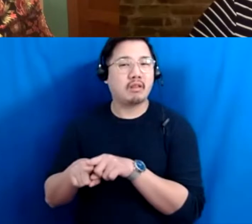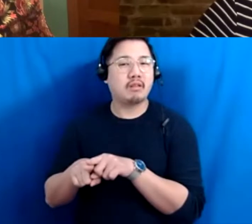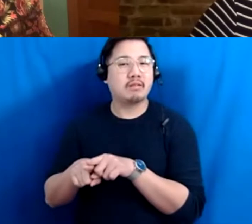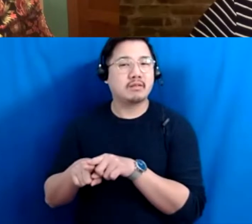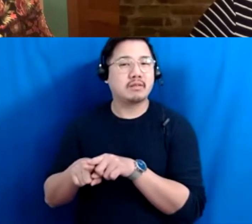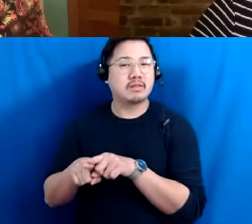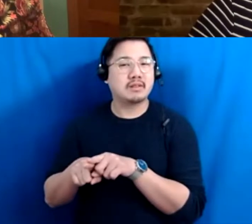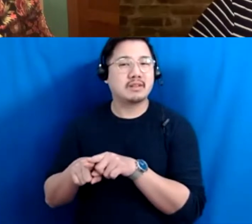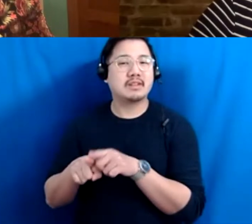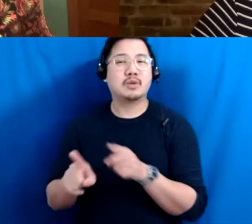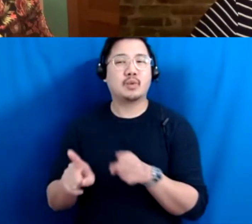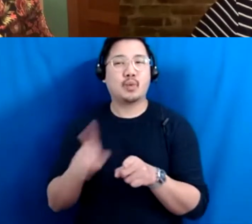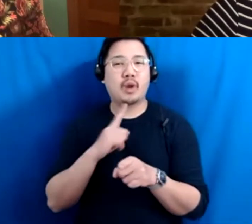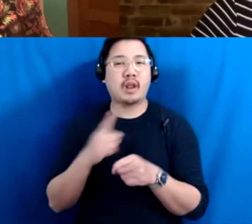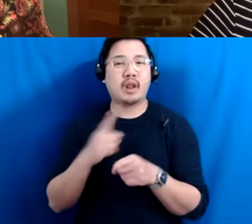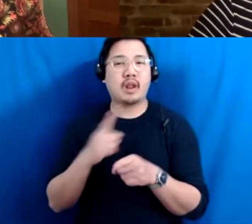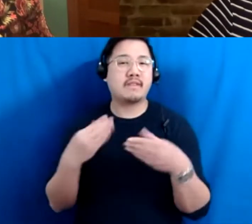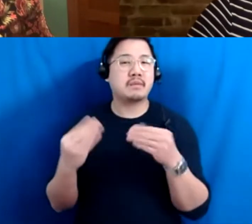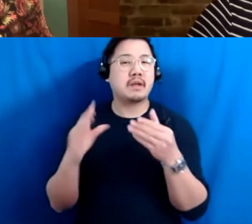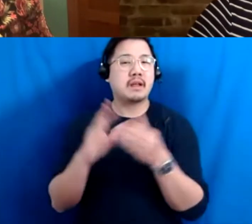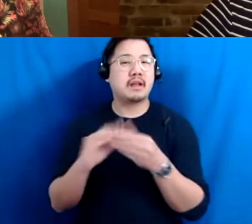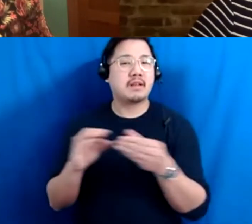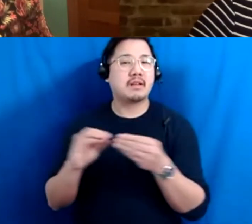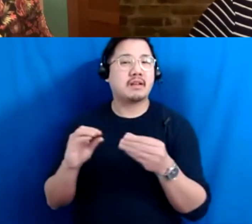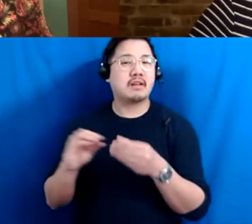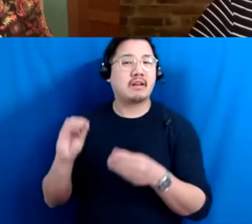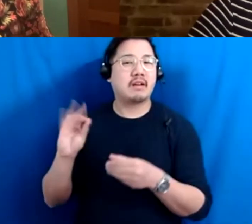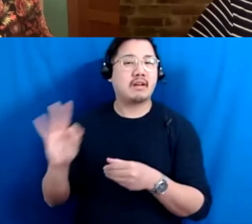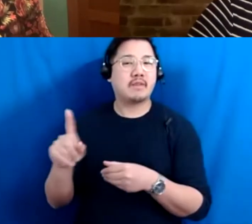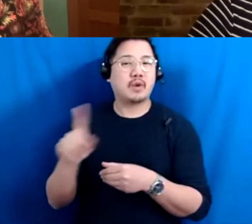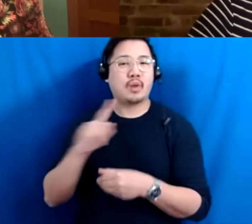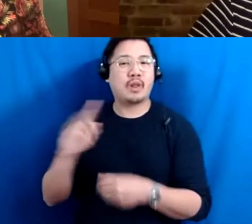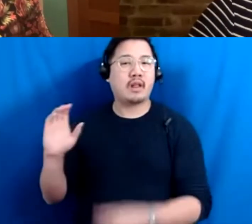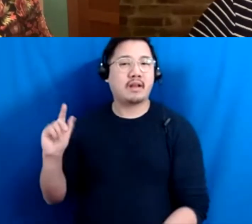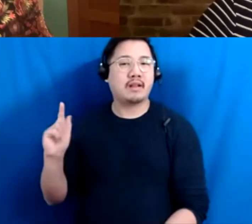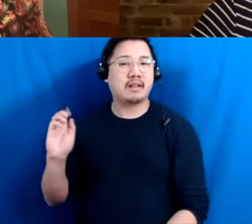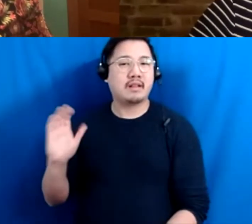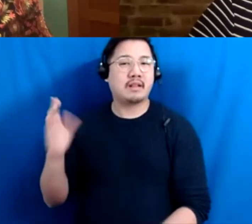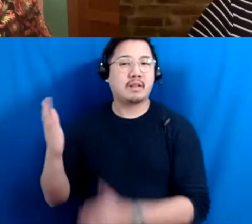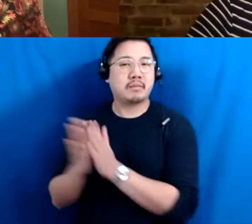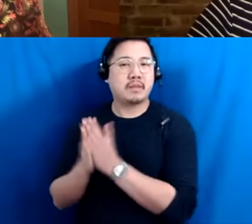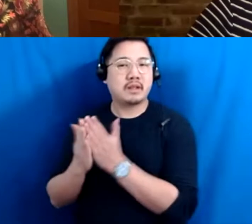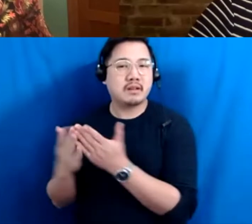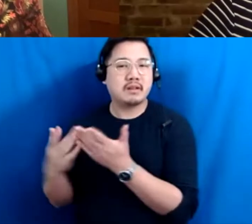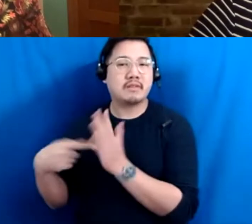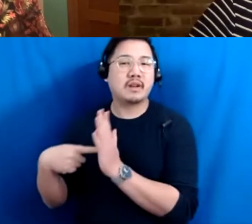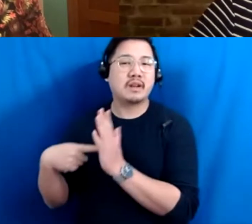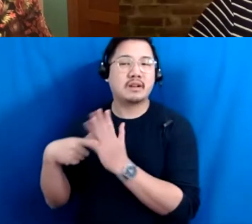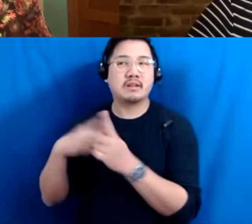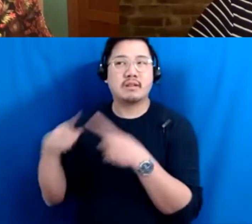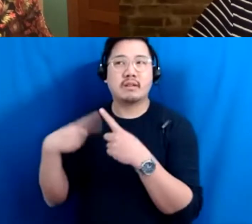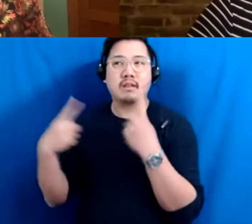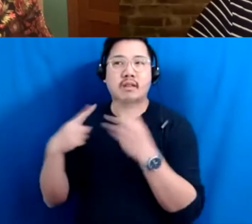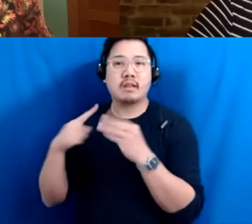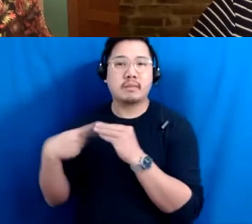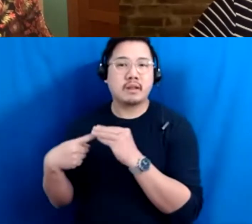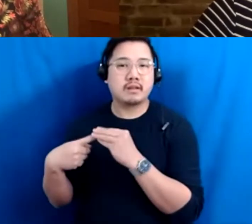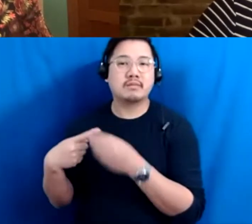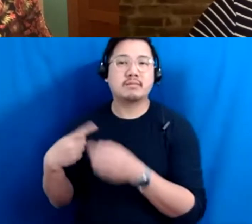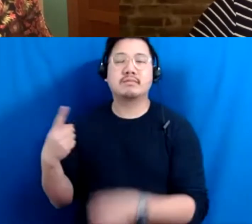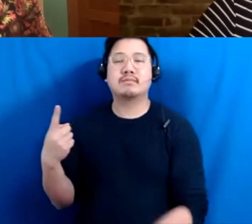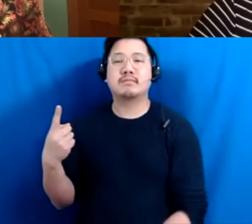loose retelling of a classic, right? That's something that Zadie Smith did in On Beauty with Howard's End, or Preeti Taneja